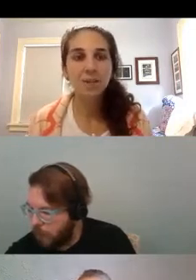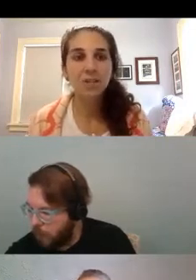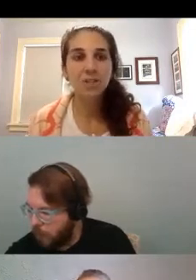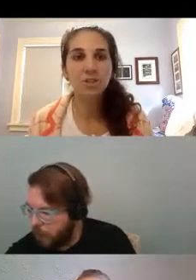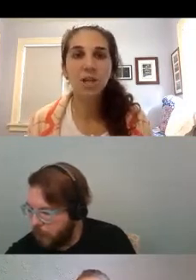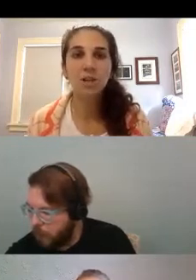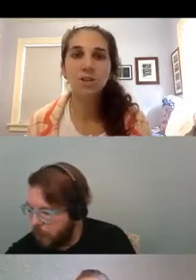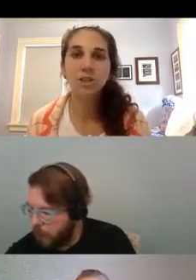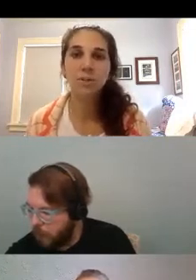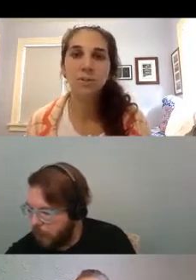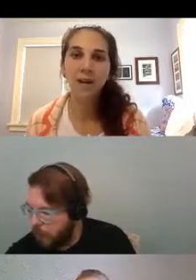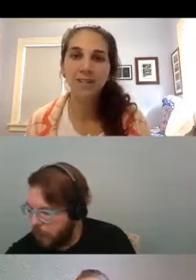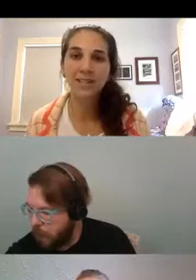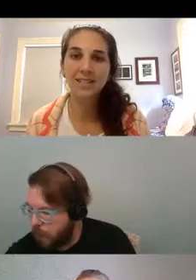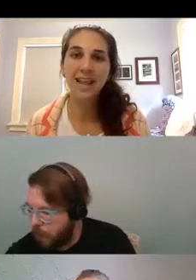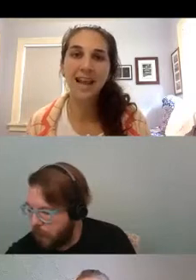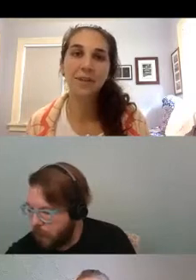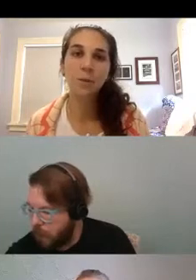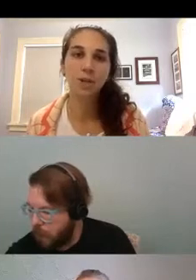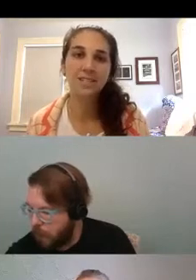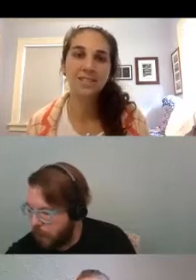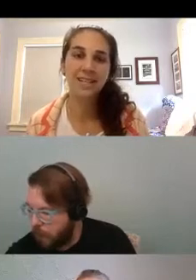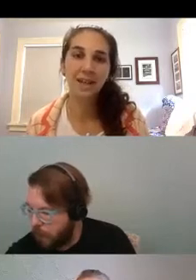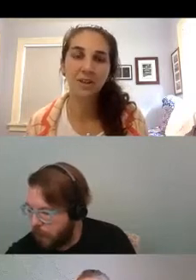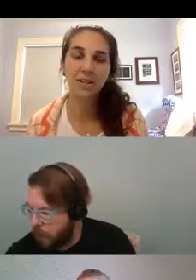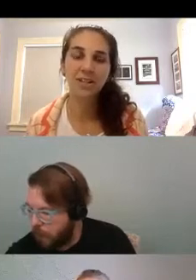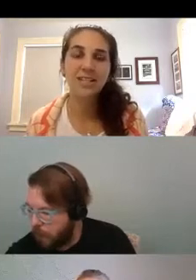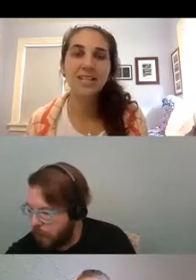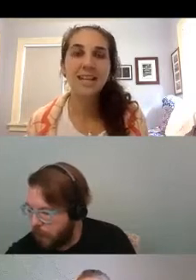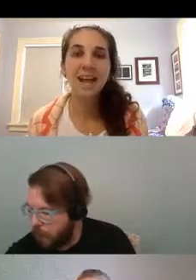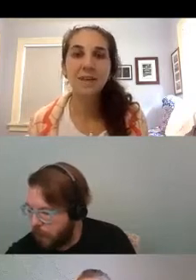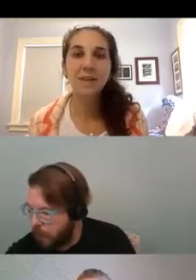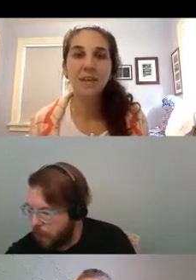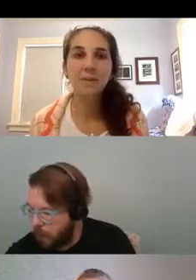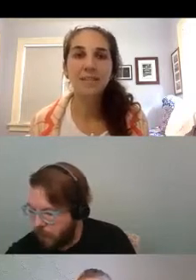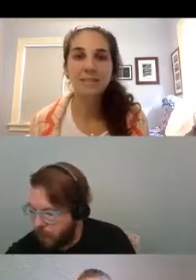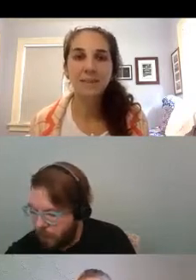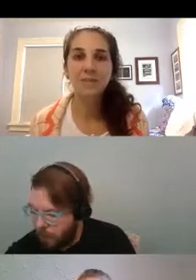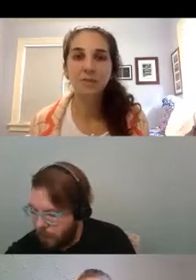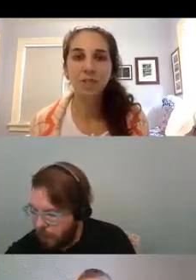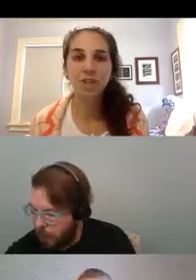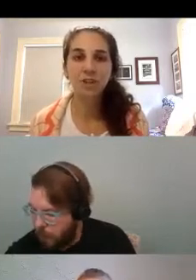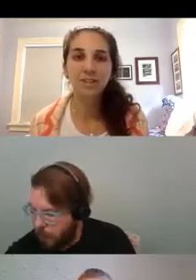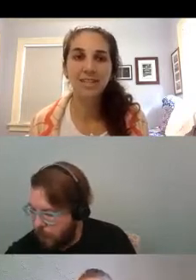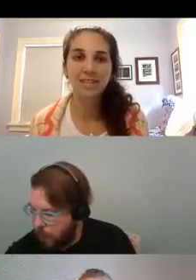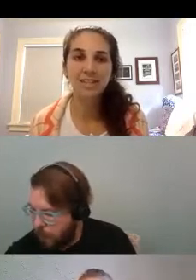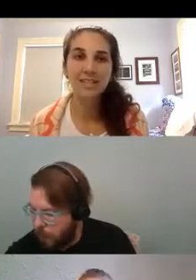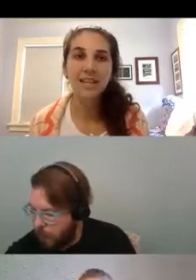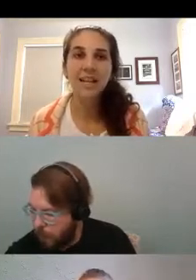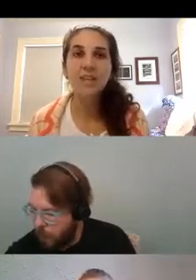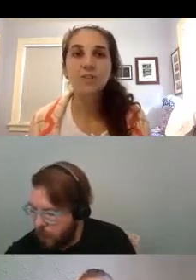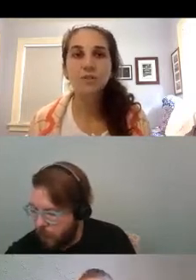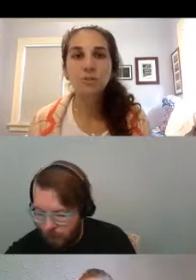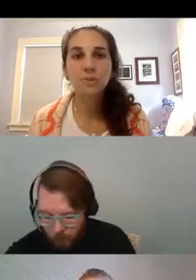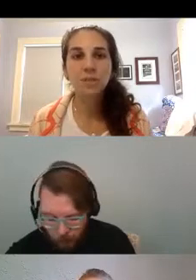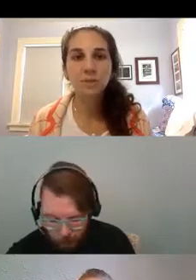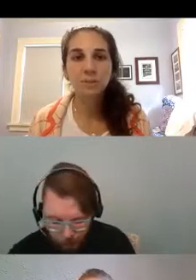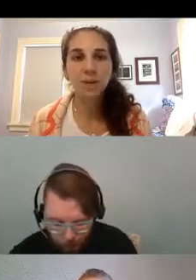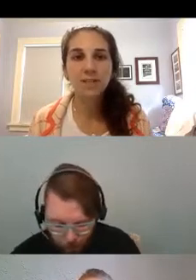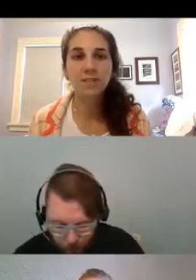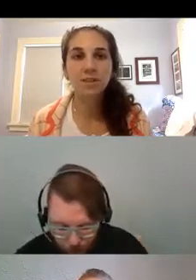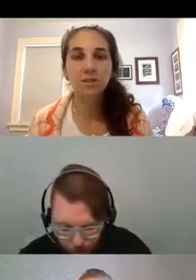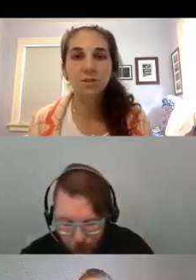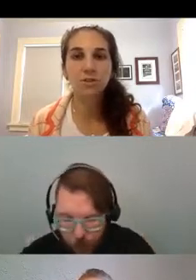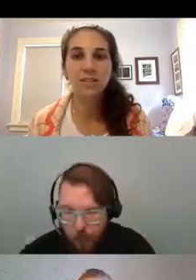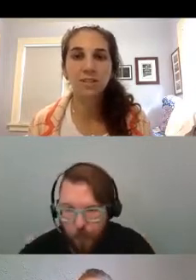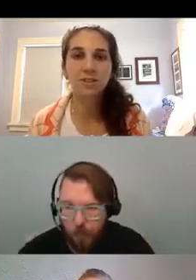them questions so we understood their process and how they worked together and how they made space for each other's ideas. And so the group interview